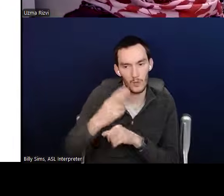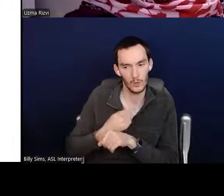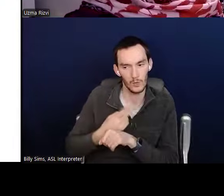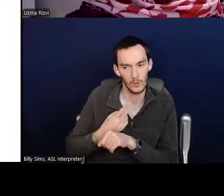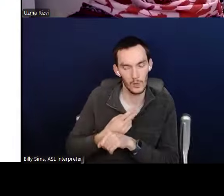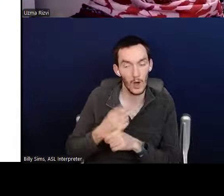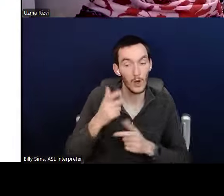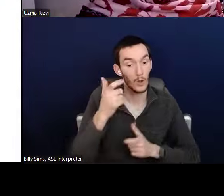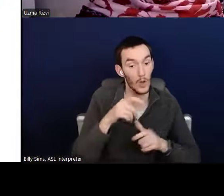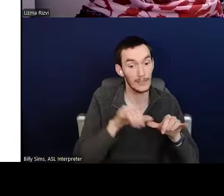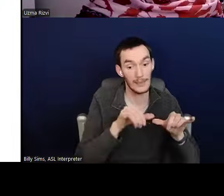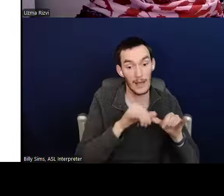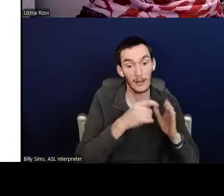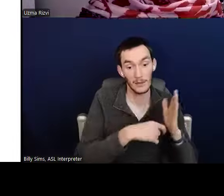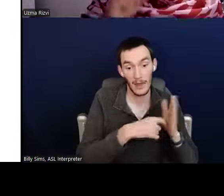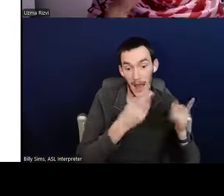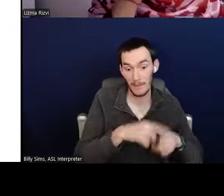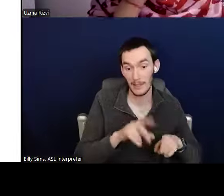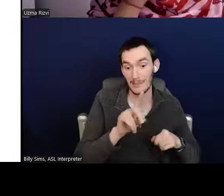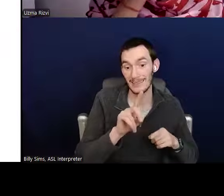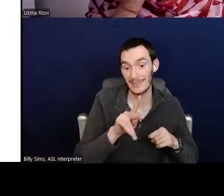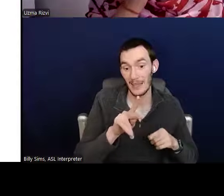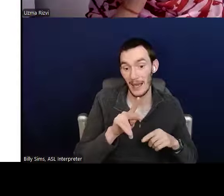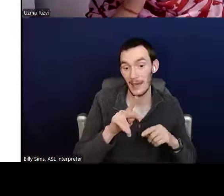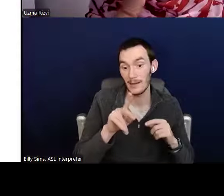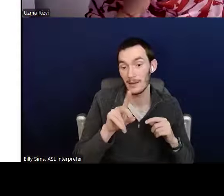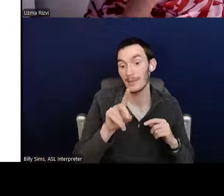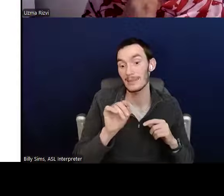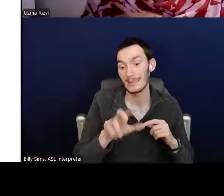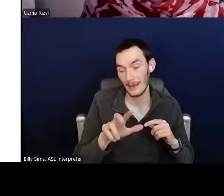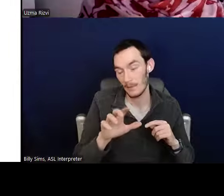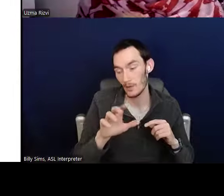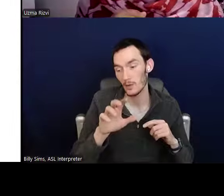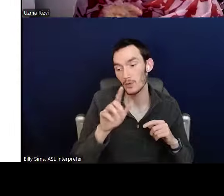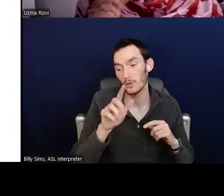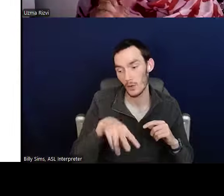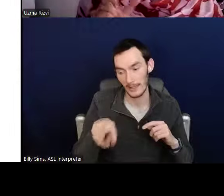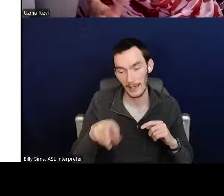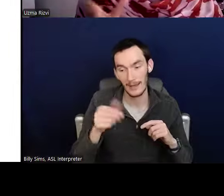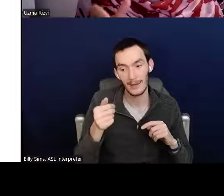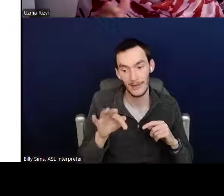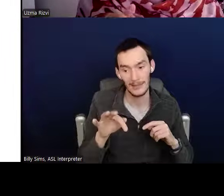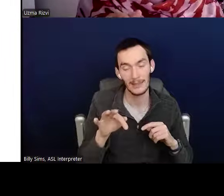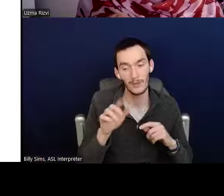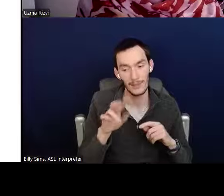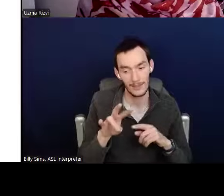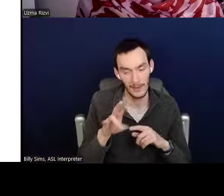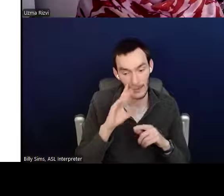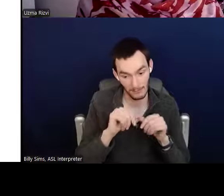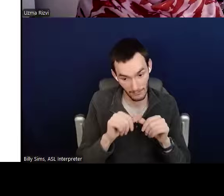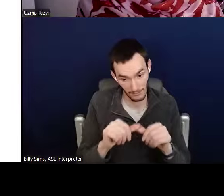Large-scale excavations started in the DK area on the 22nd of December, 1927. And it went on until the 9th of